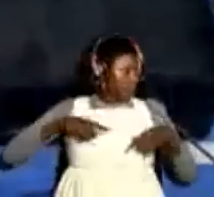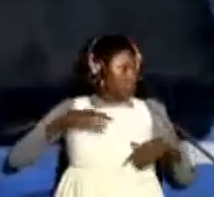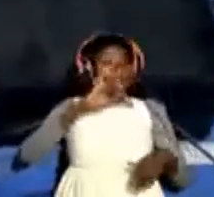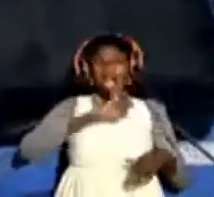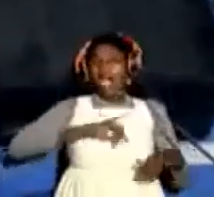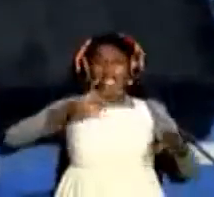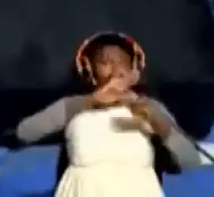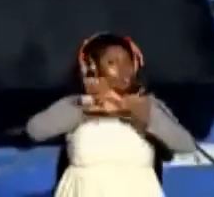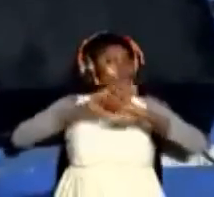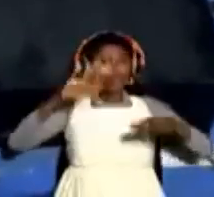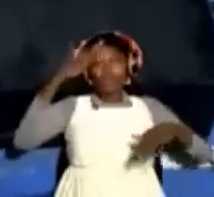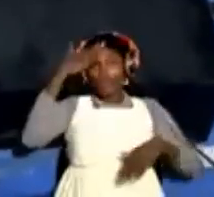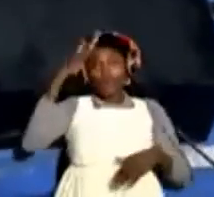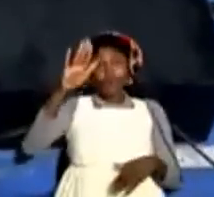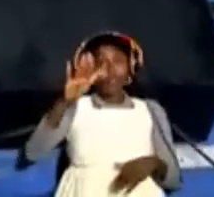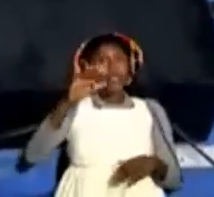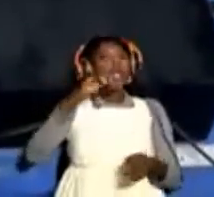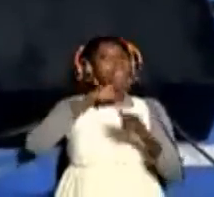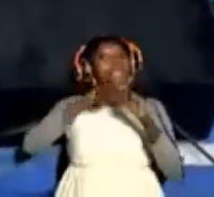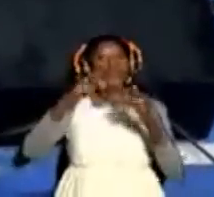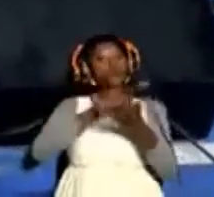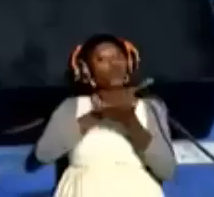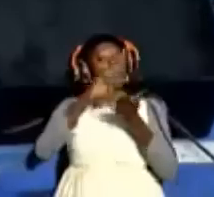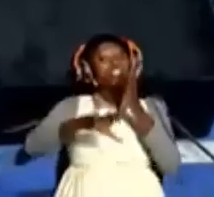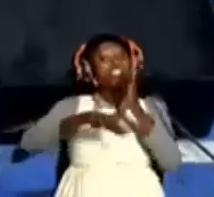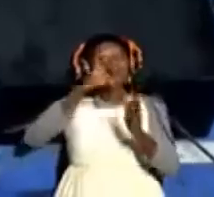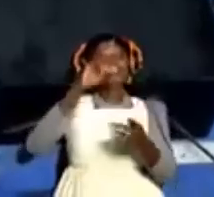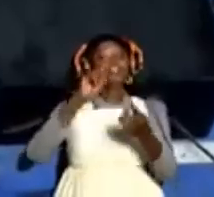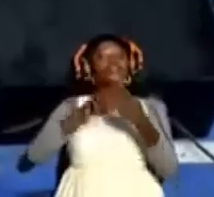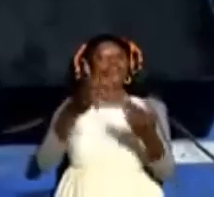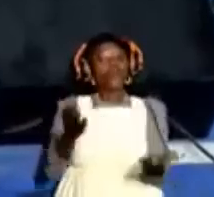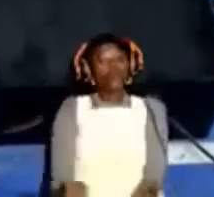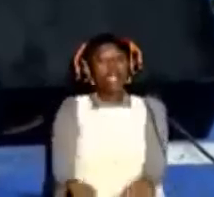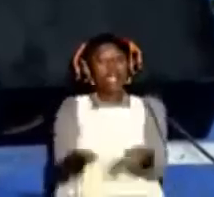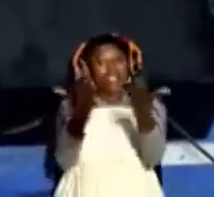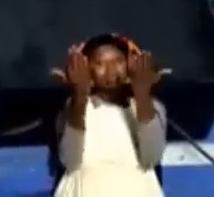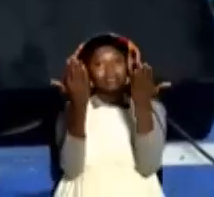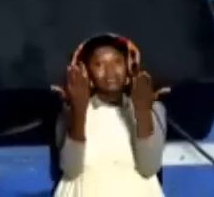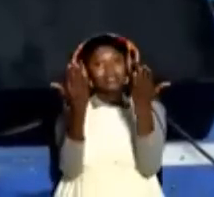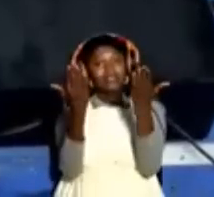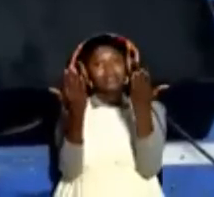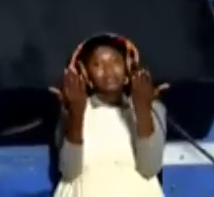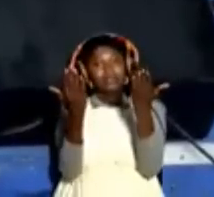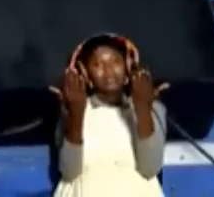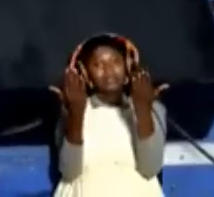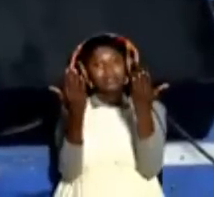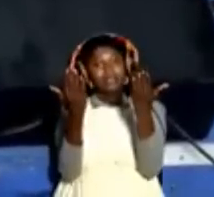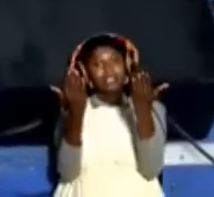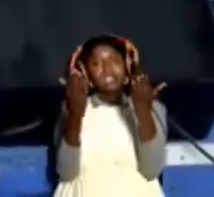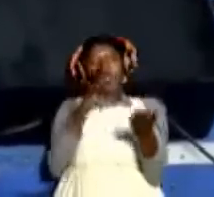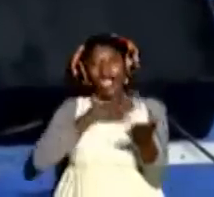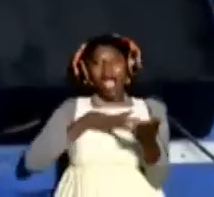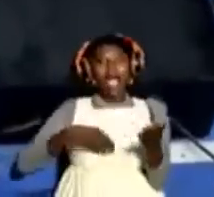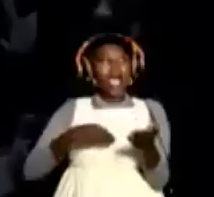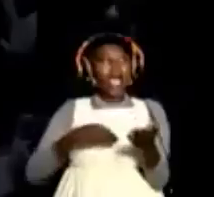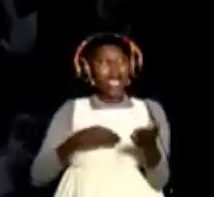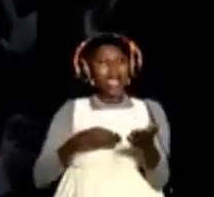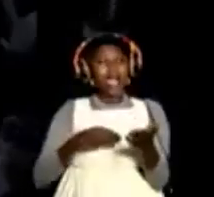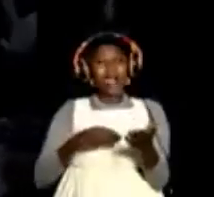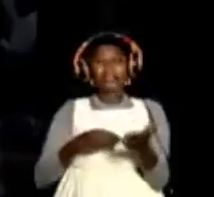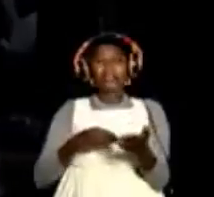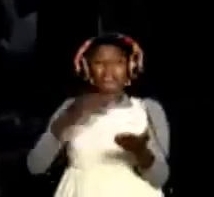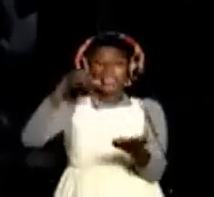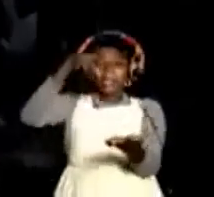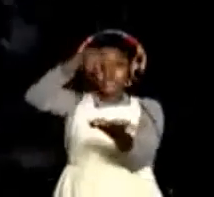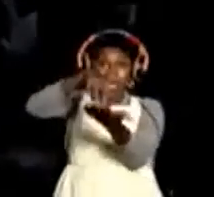I don't know, but the Holy Spirit is urging you to rise and step out before God and